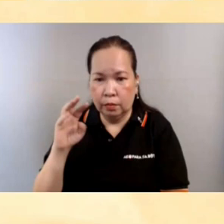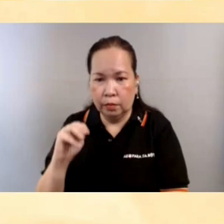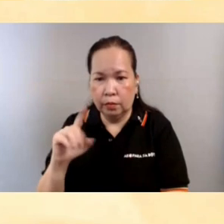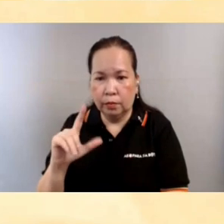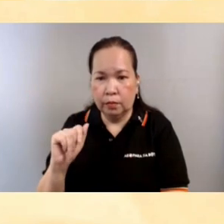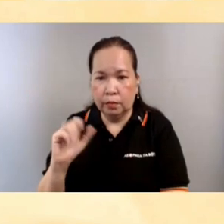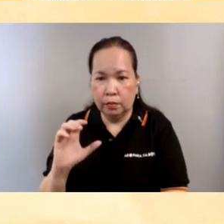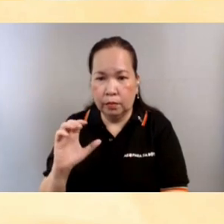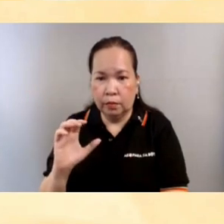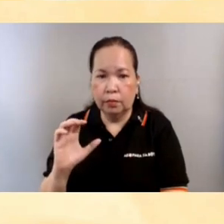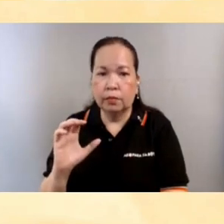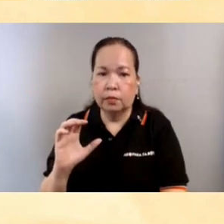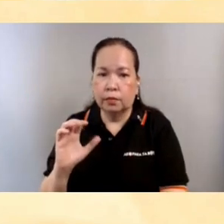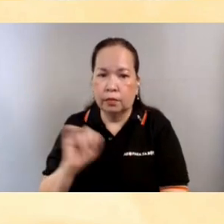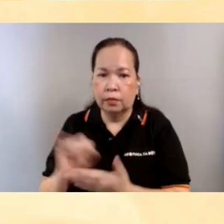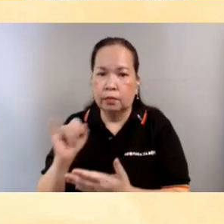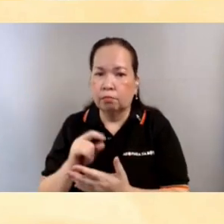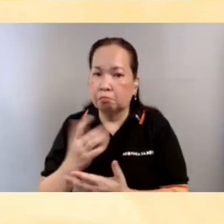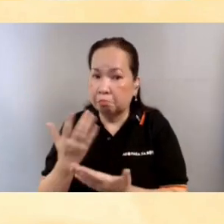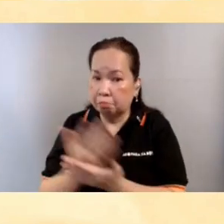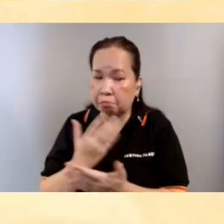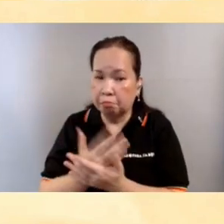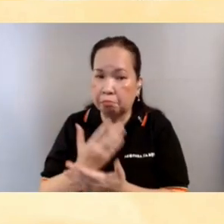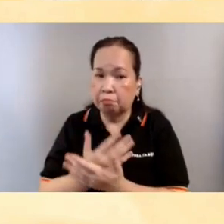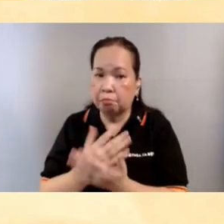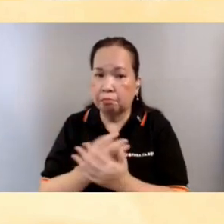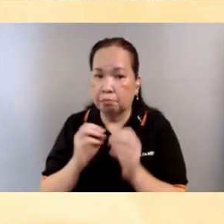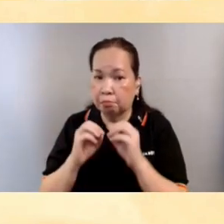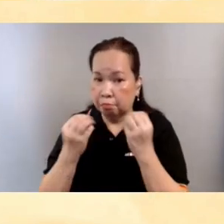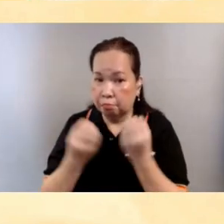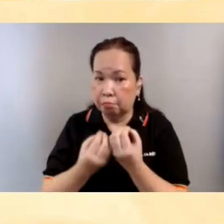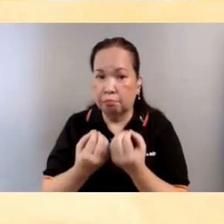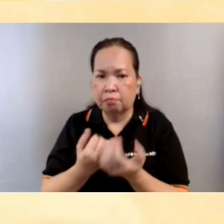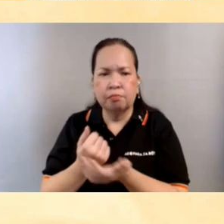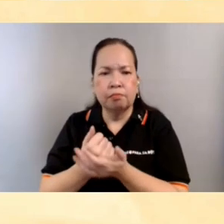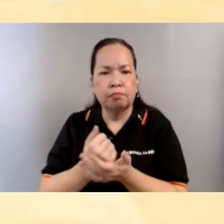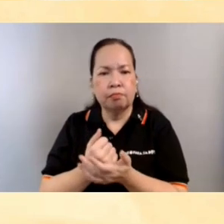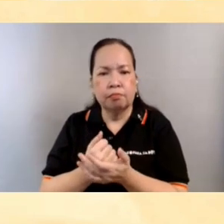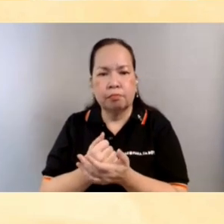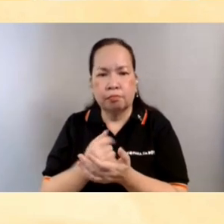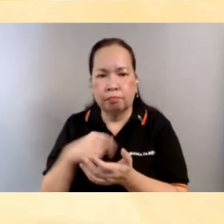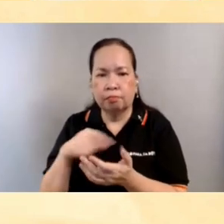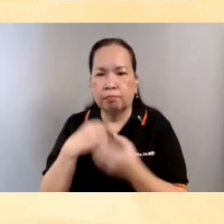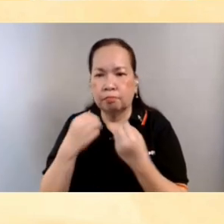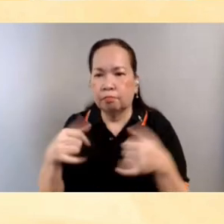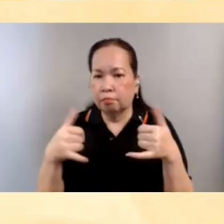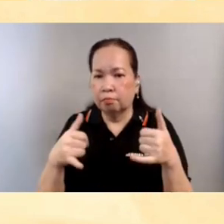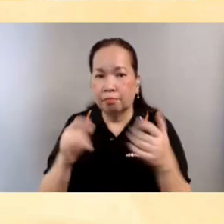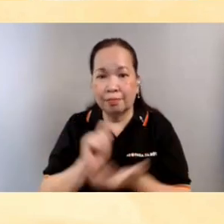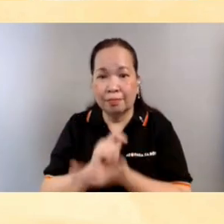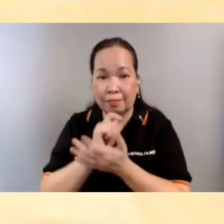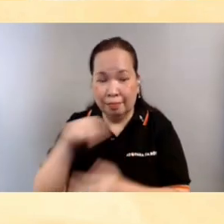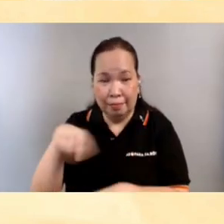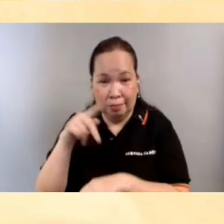health organization that heeds to the changing psychosocial needs of Filipinos. She brought play therapy to the country,